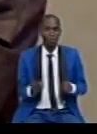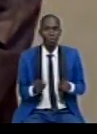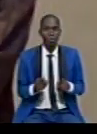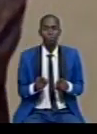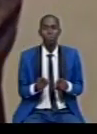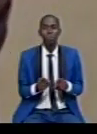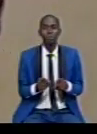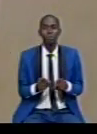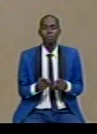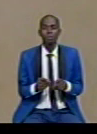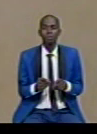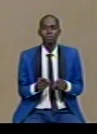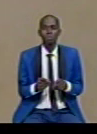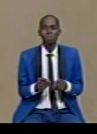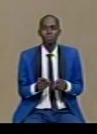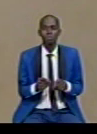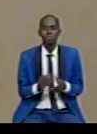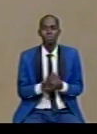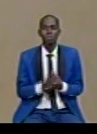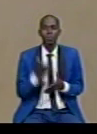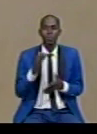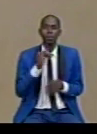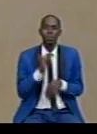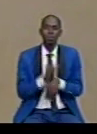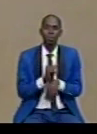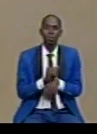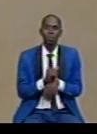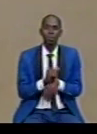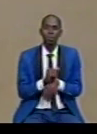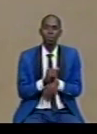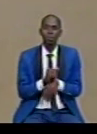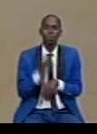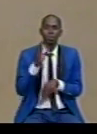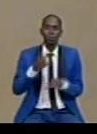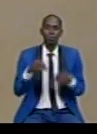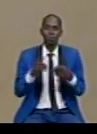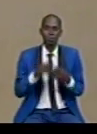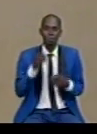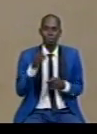commissioned his work into my hand, whereby our GS